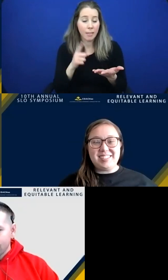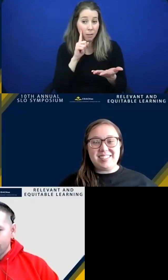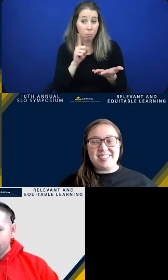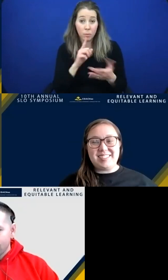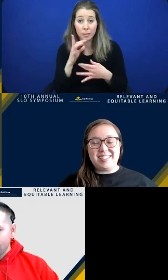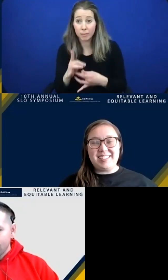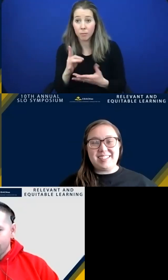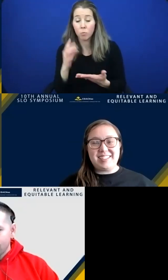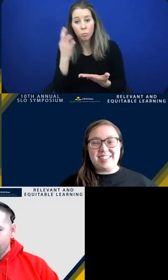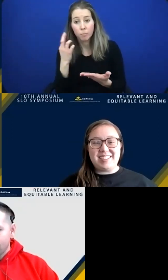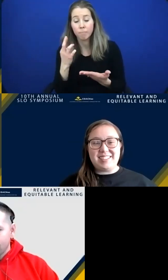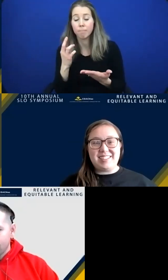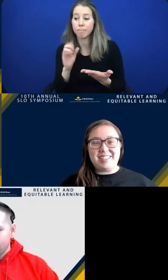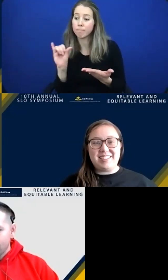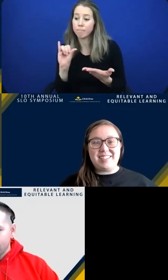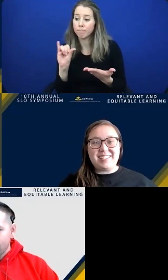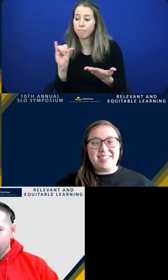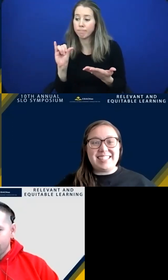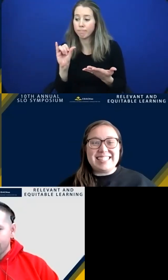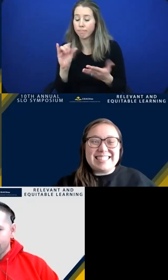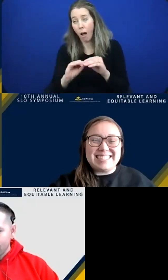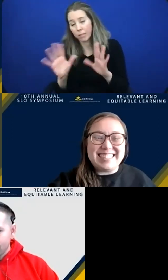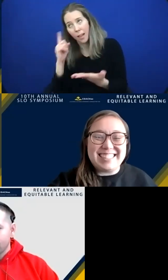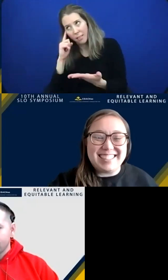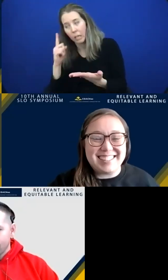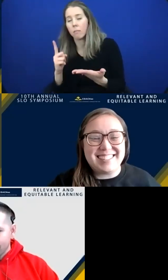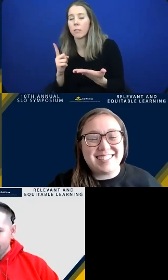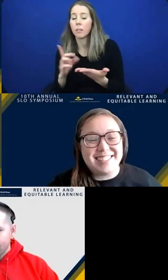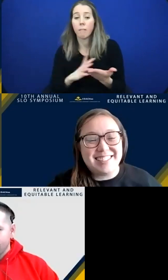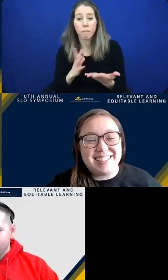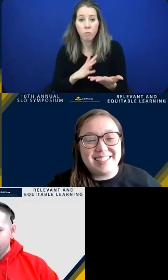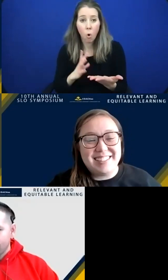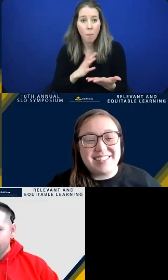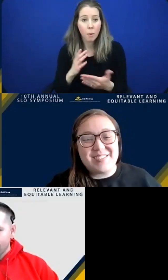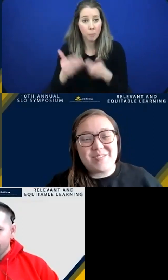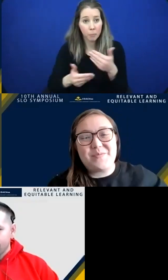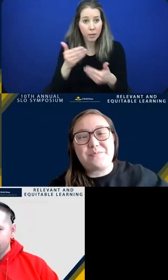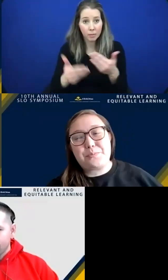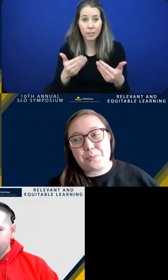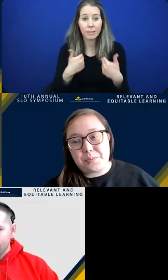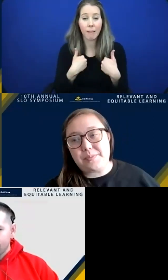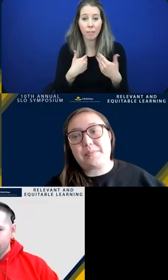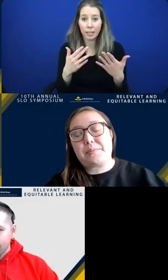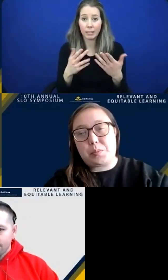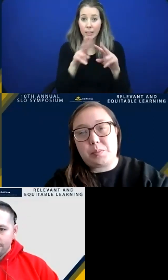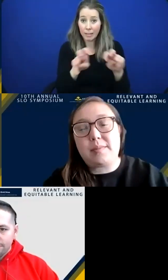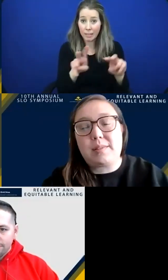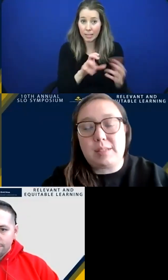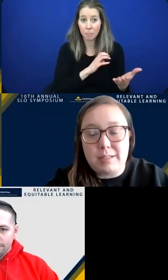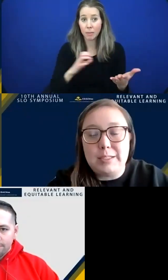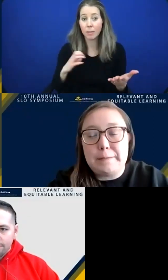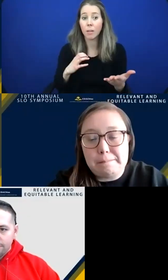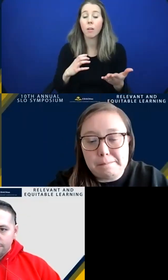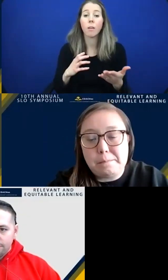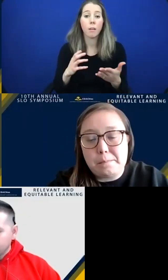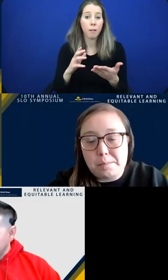thought, well, there's obviously like, I think obvious, the formal process of having an assessment committee on which faculty serve